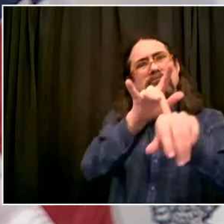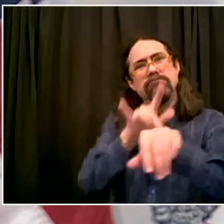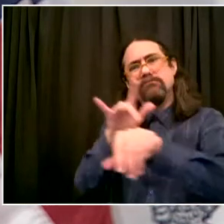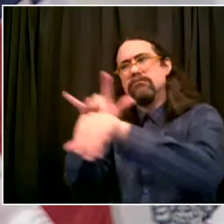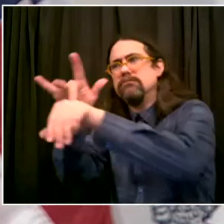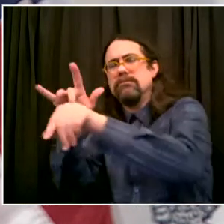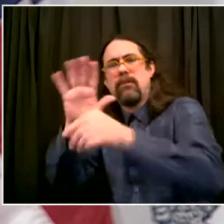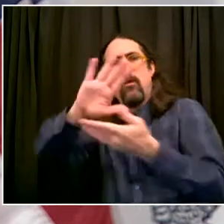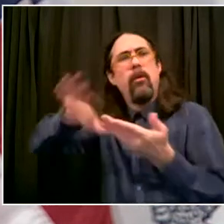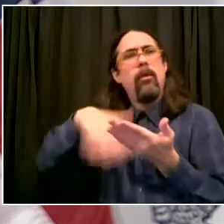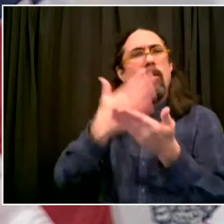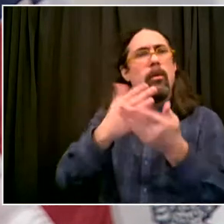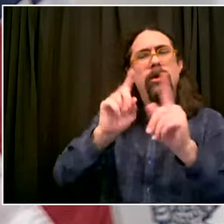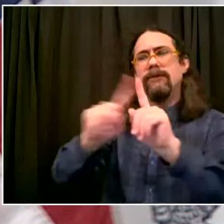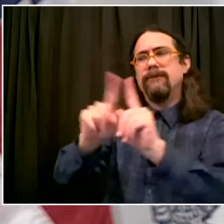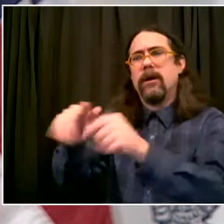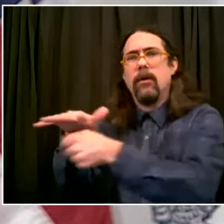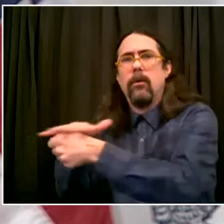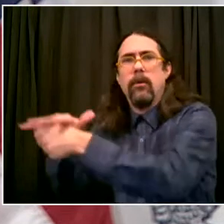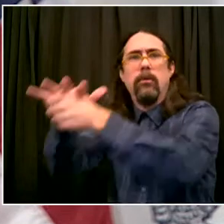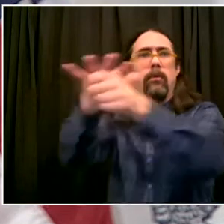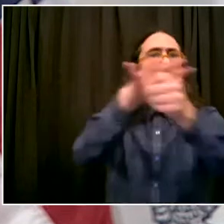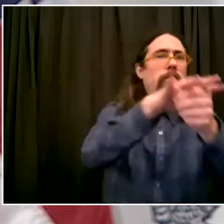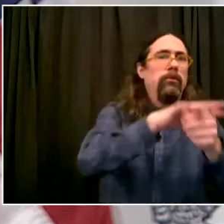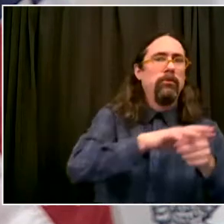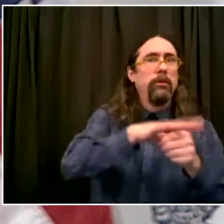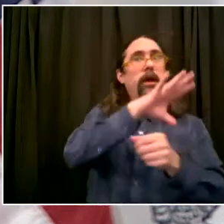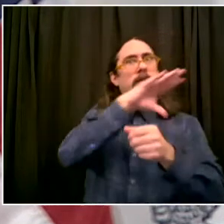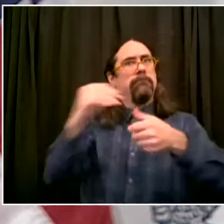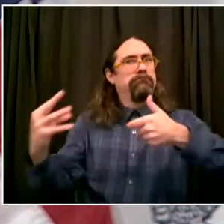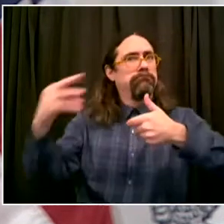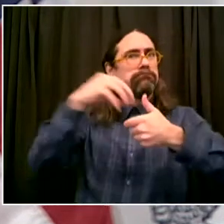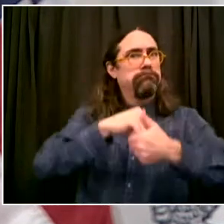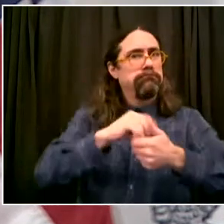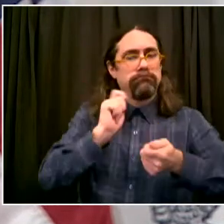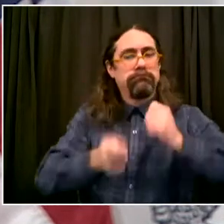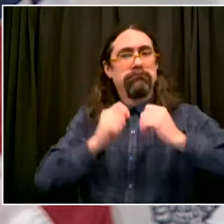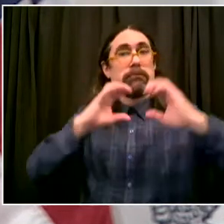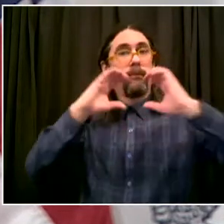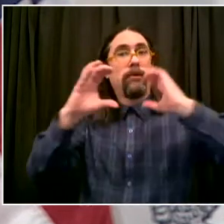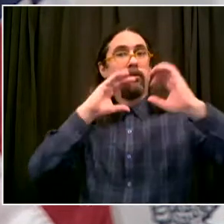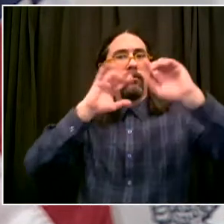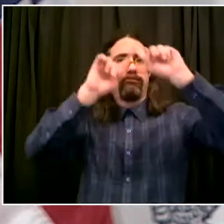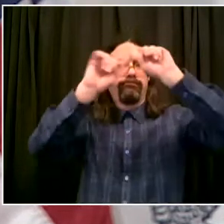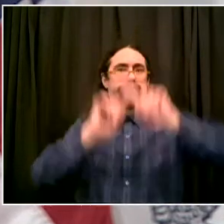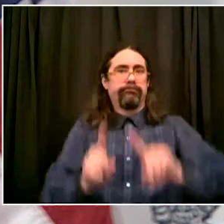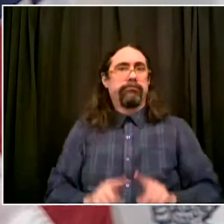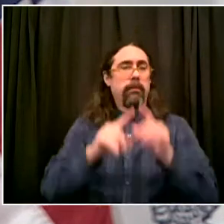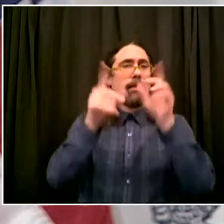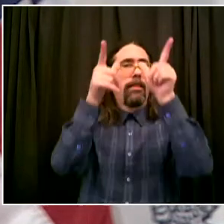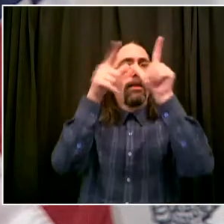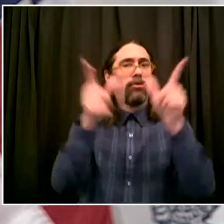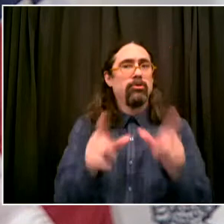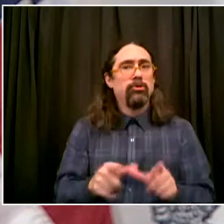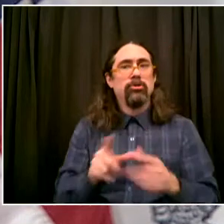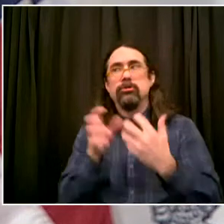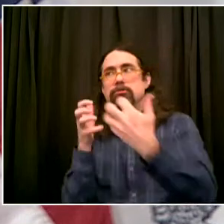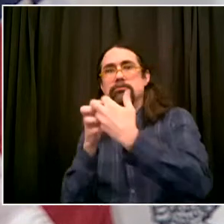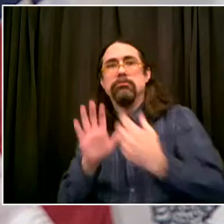back, tied behind our back, if we don't get the supply. That's the bottom line. The